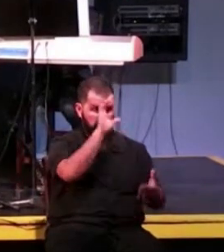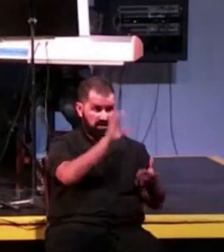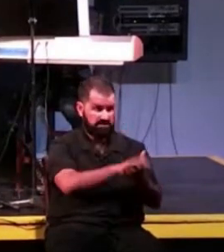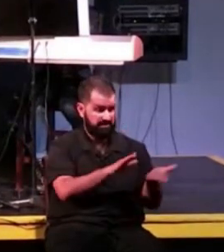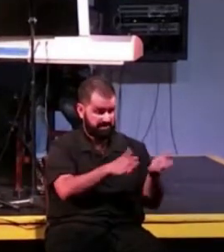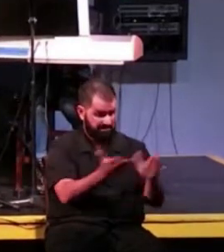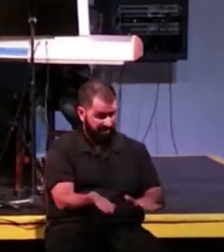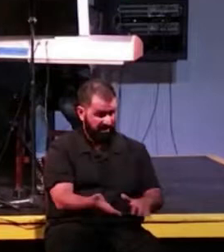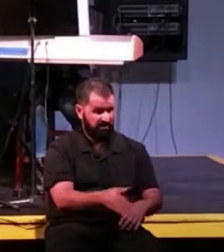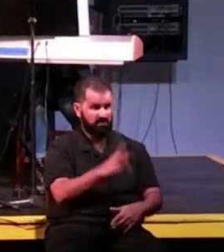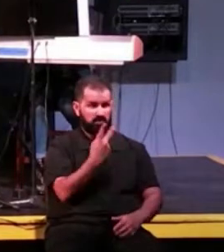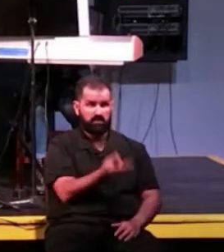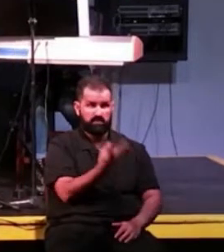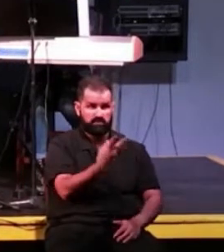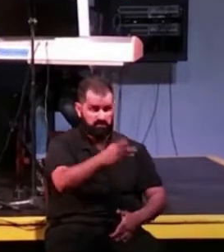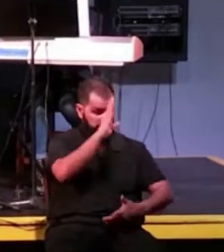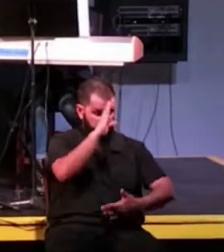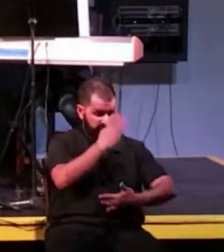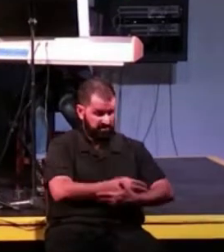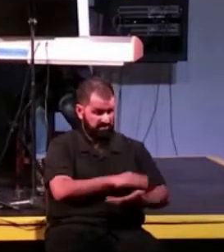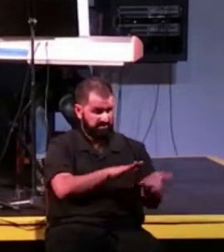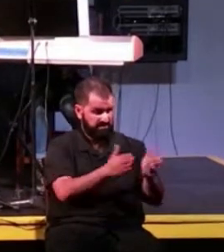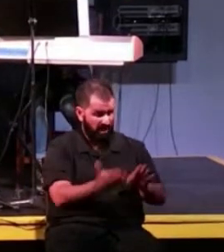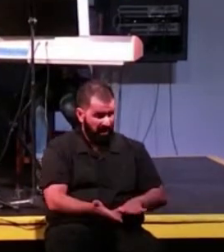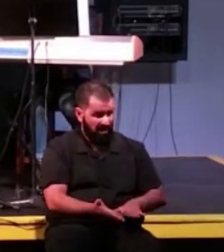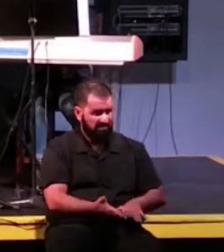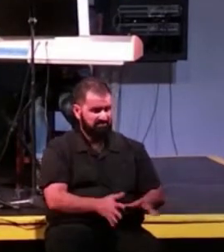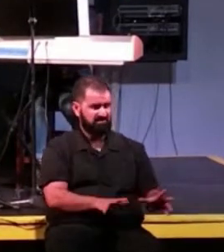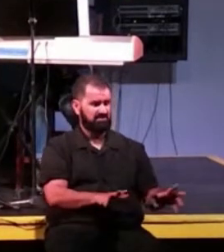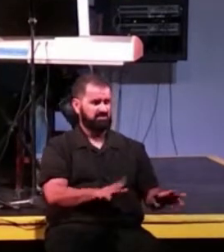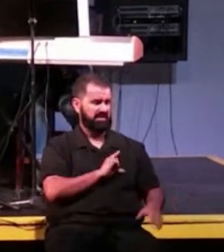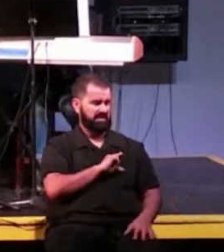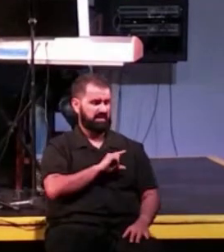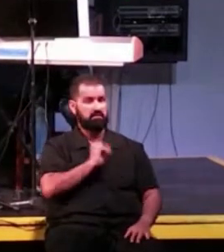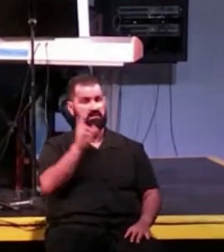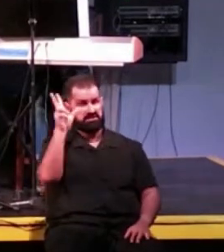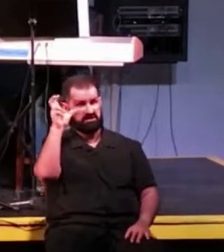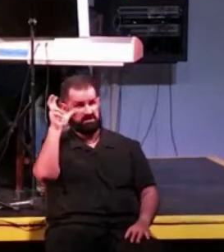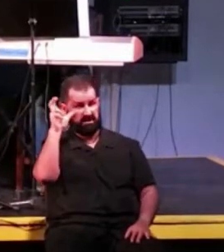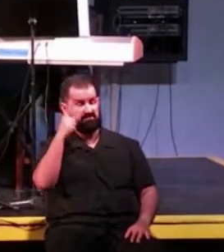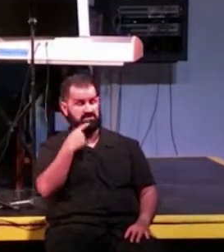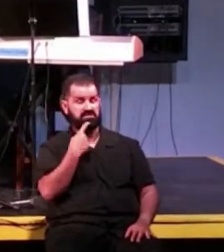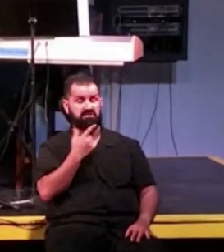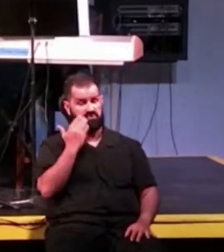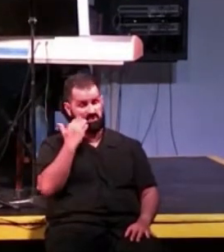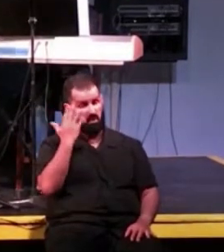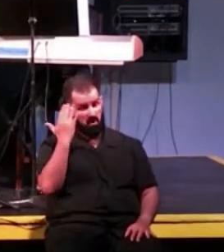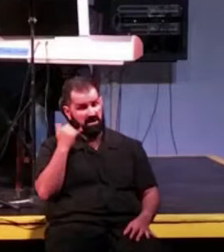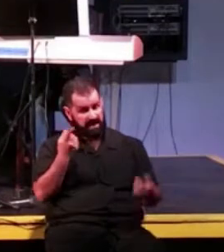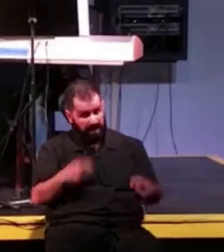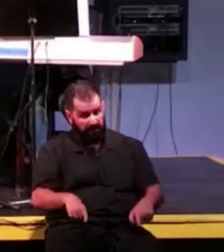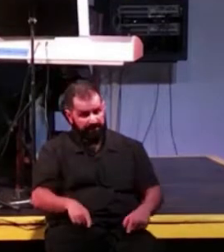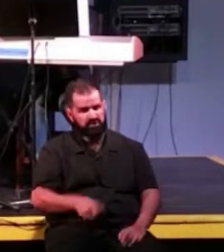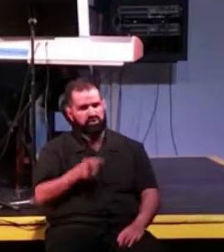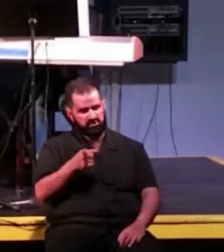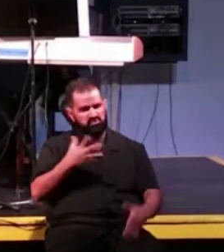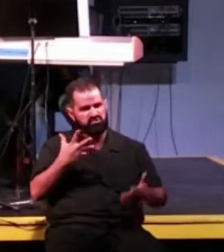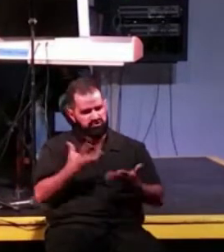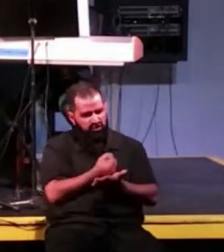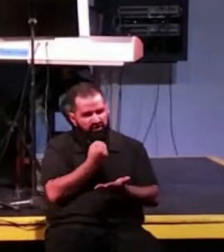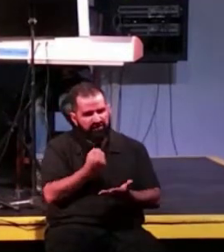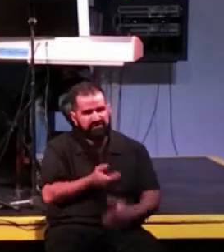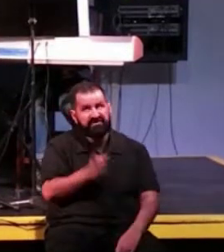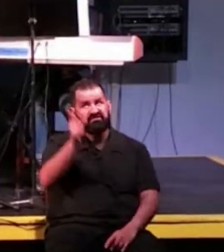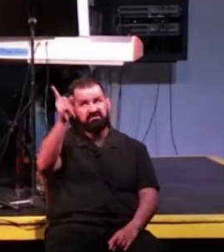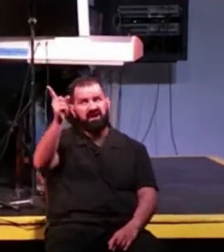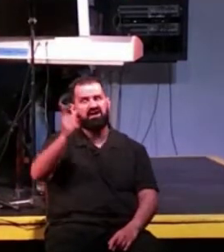she lost her kids, the guilt came over her and the devil said, you know why this is happening? Because you deserve it and God